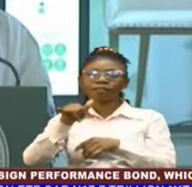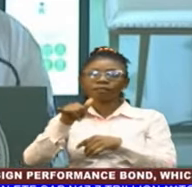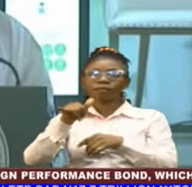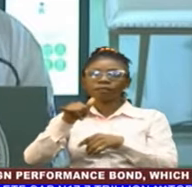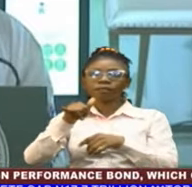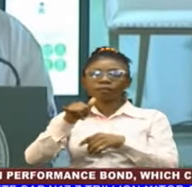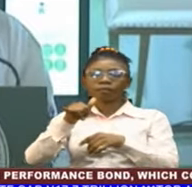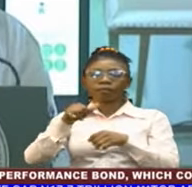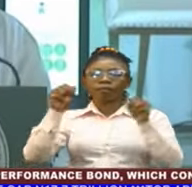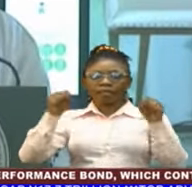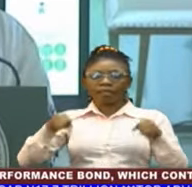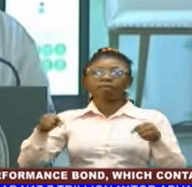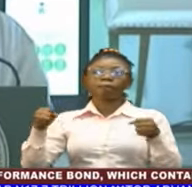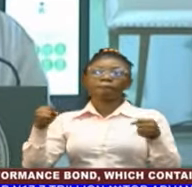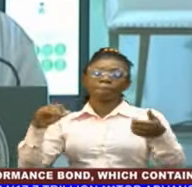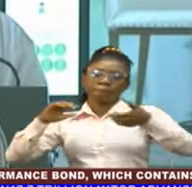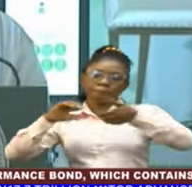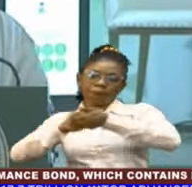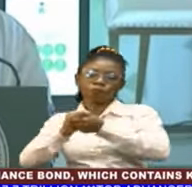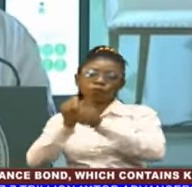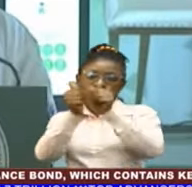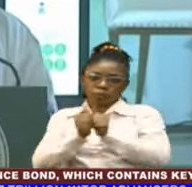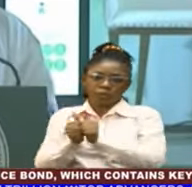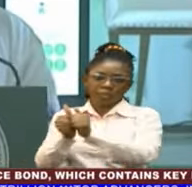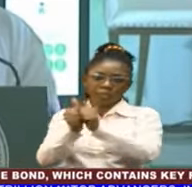let's bond together.